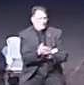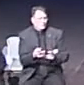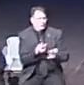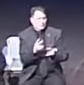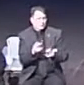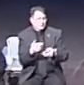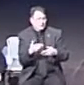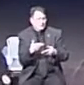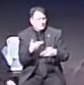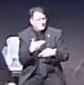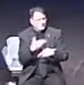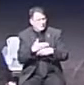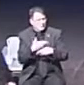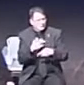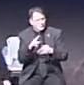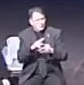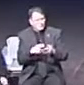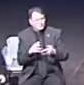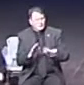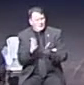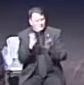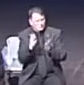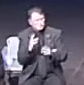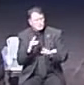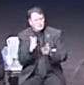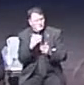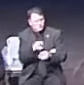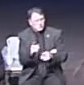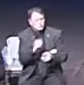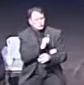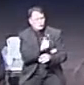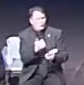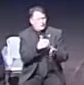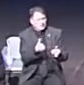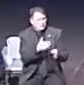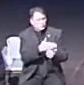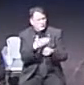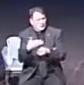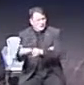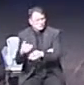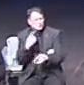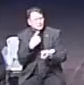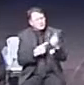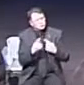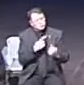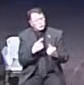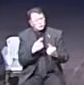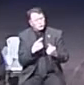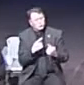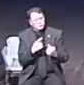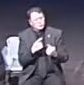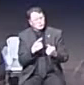are live, but this was something else. Also, at the end of each performance, we had a discussion about the themes